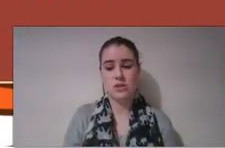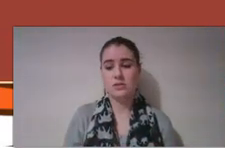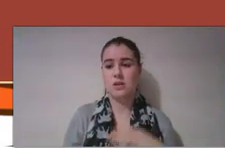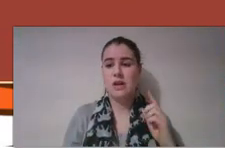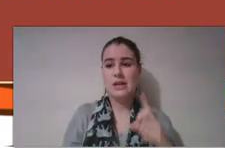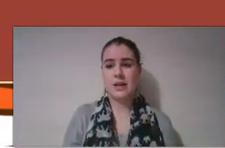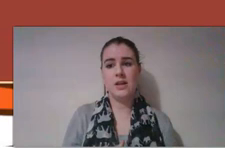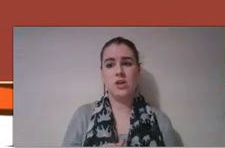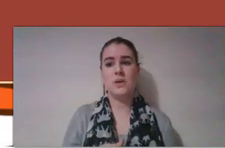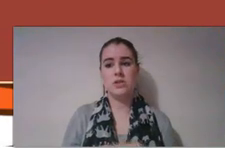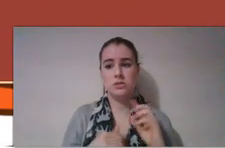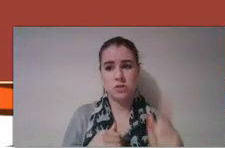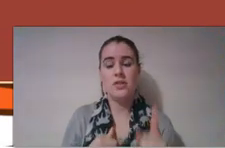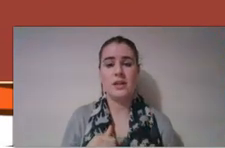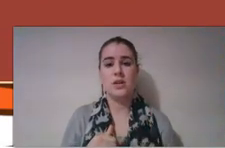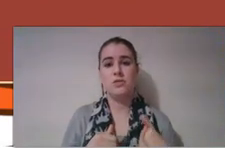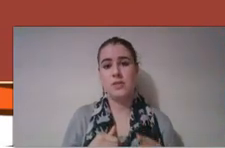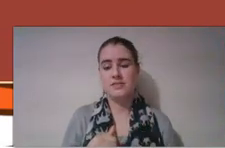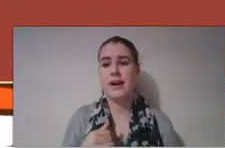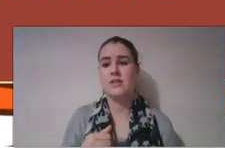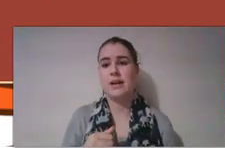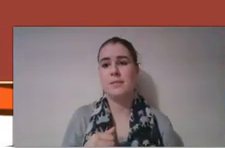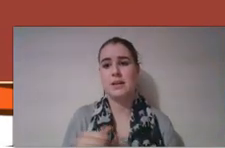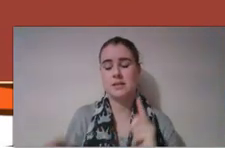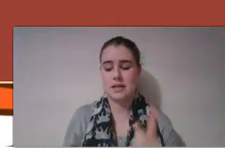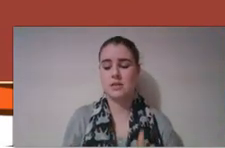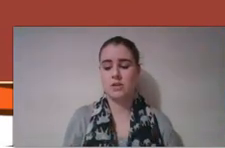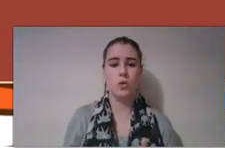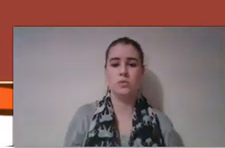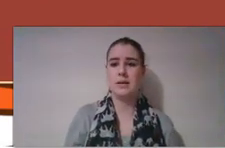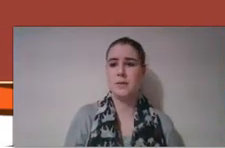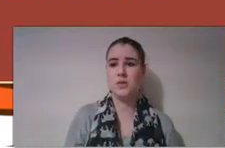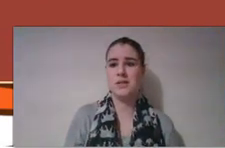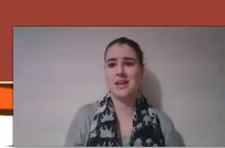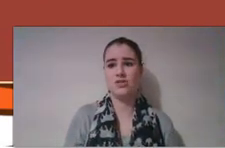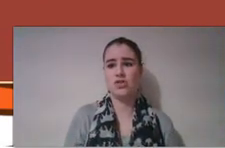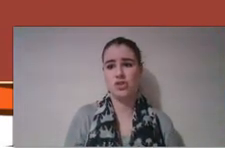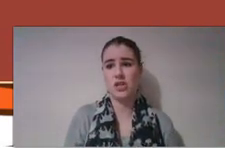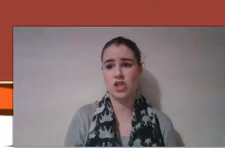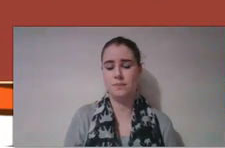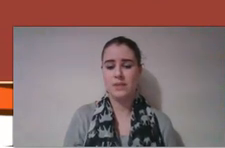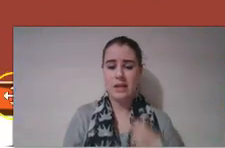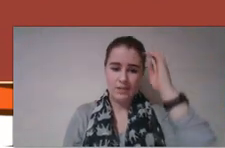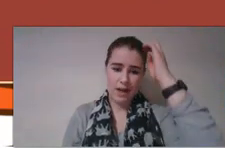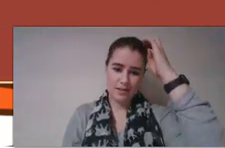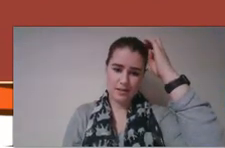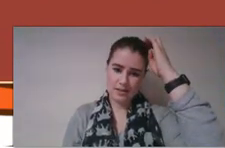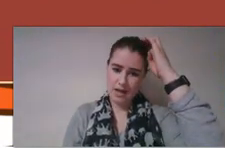they used to do. So, thank you and not thank you for that fact, Rhea, because that's going to haunt me, especially when you say it's a